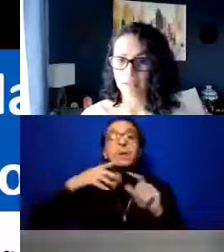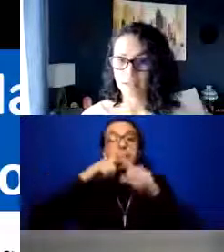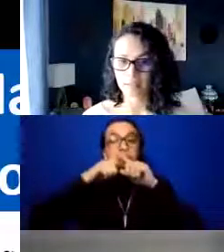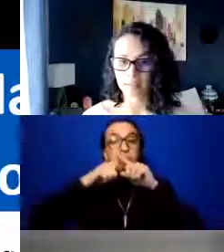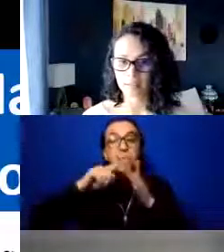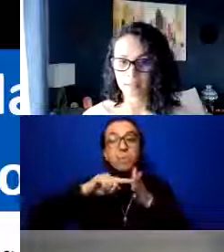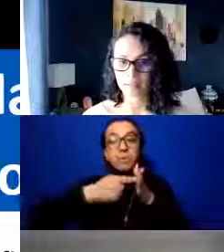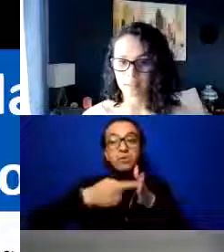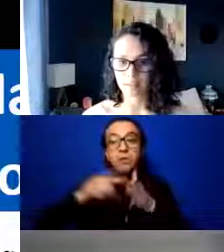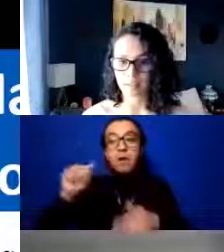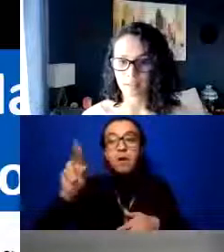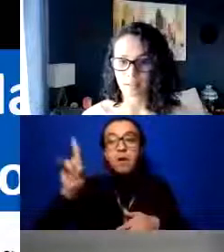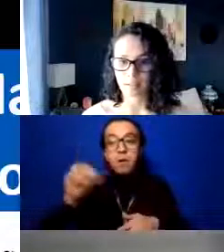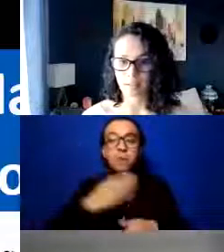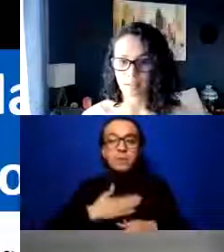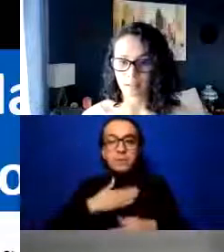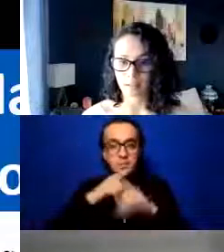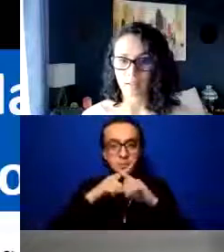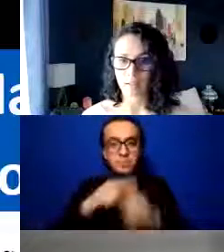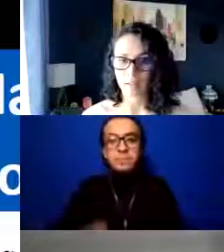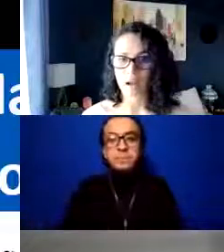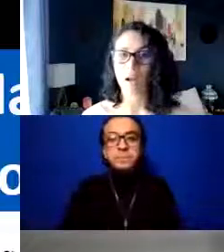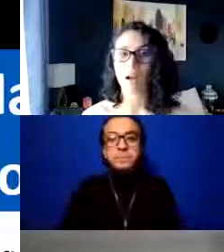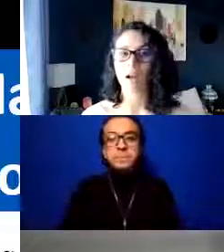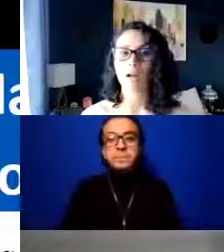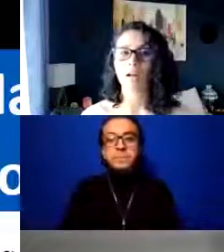Spanish. No se escucha en el español.